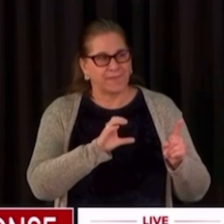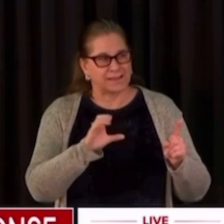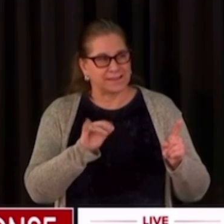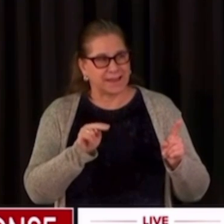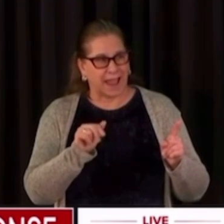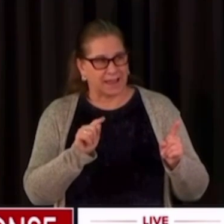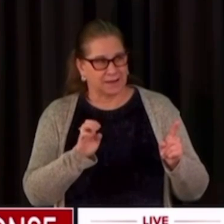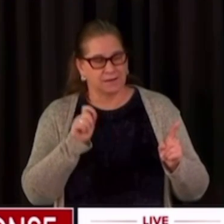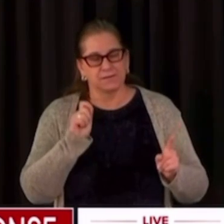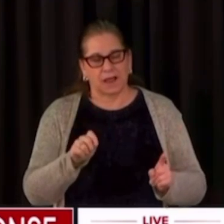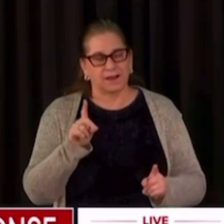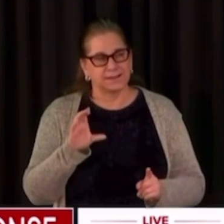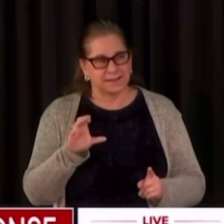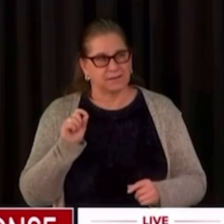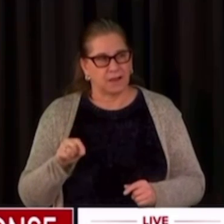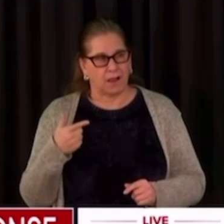vaccinate.dc.gov, or you can call